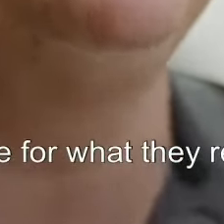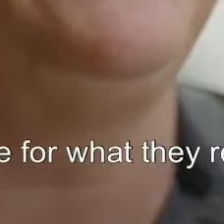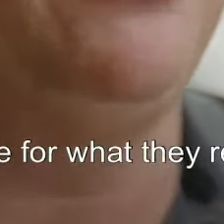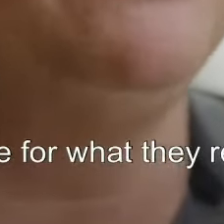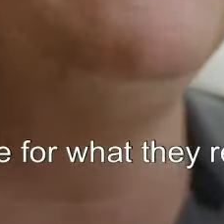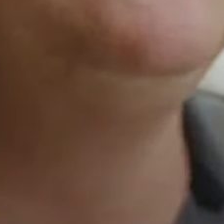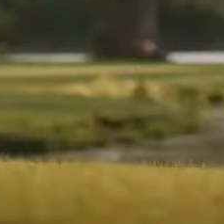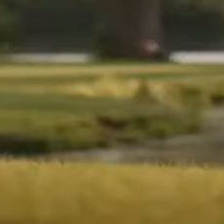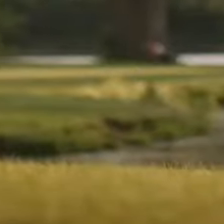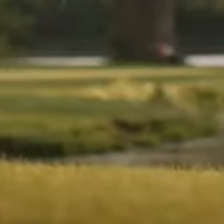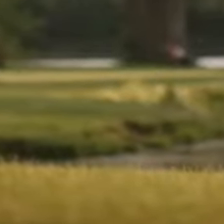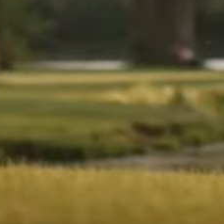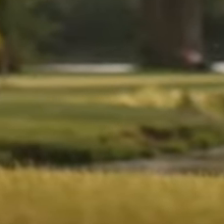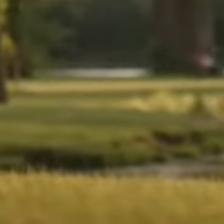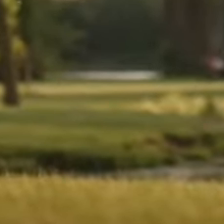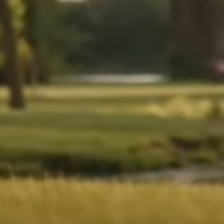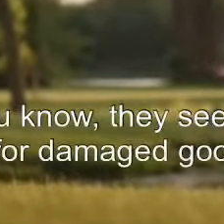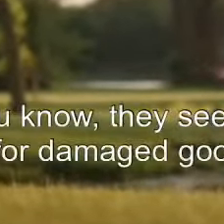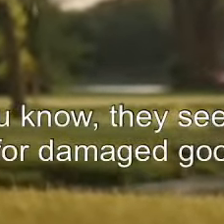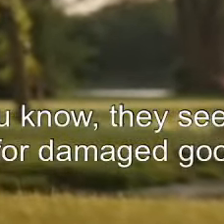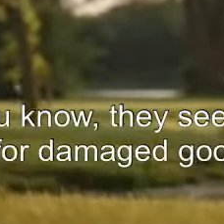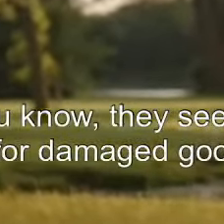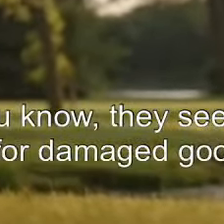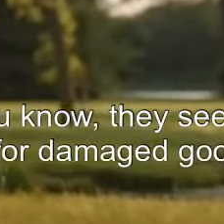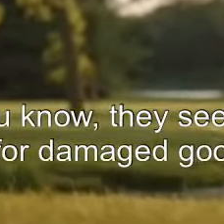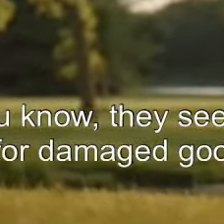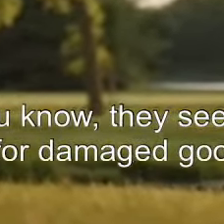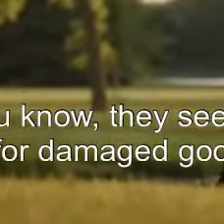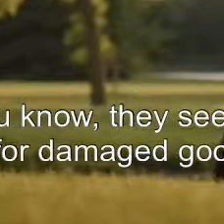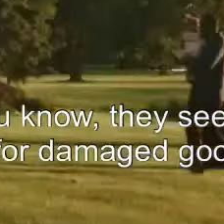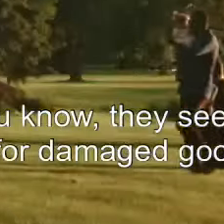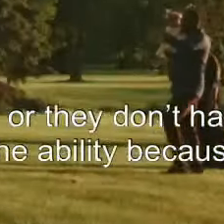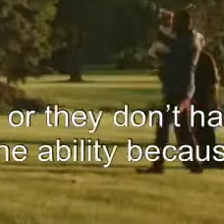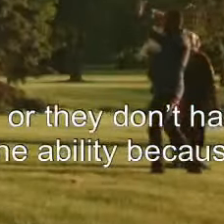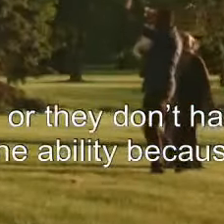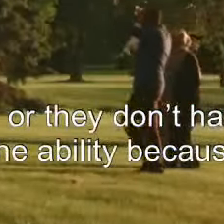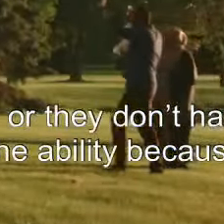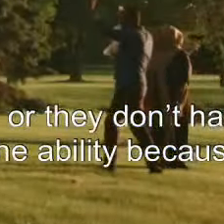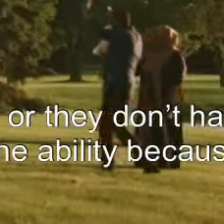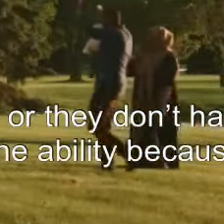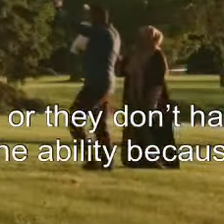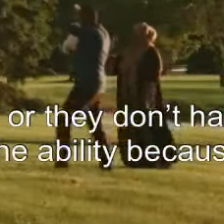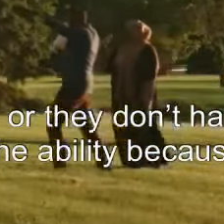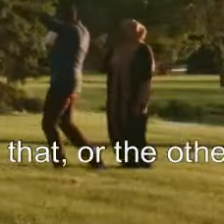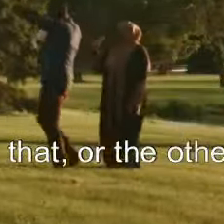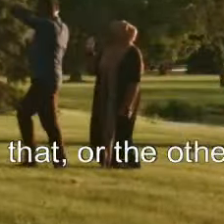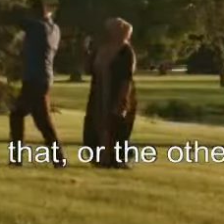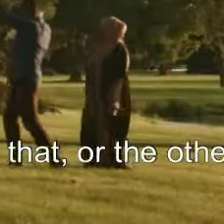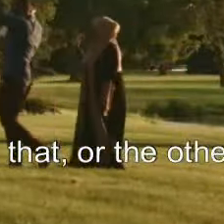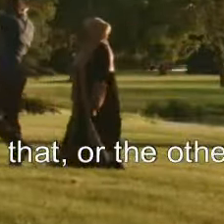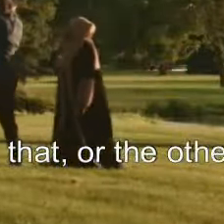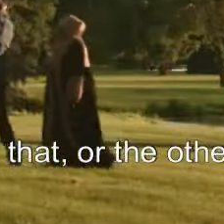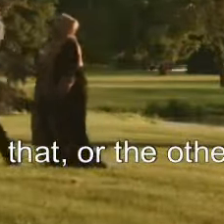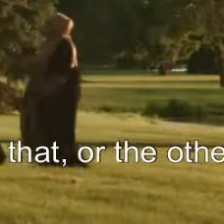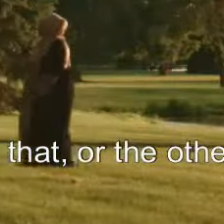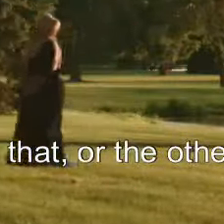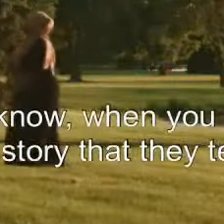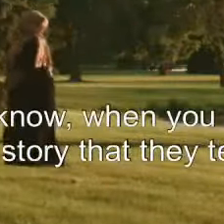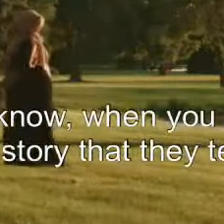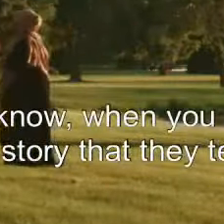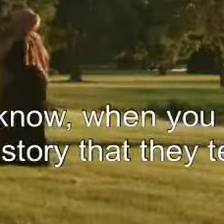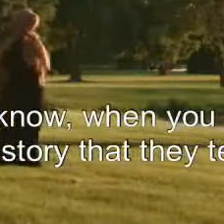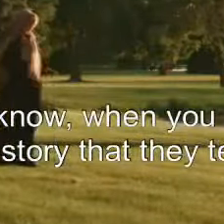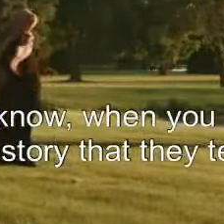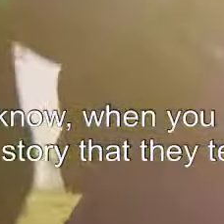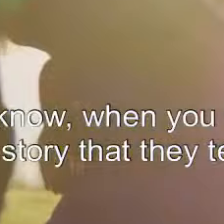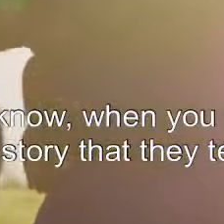what they really are. You know, they see them for damaged goods, or they don't have the ability because of this, that, or the other thing. And, you